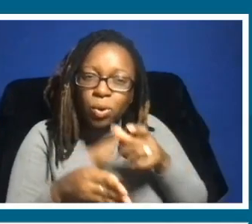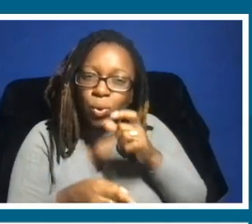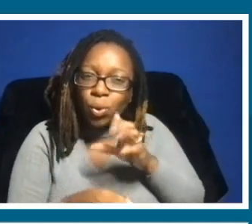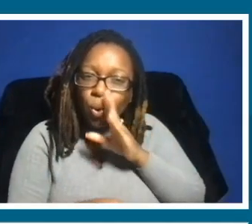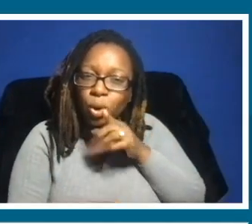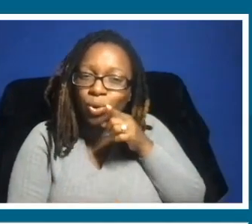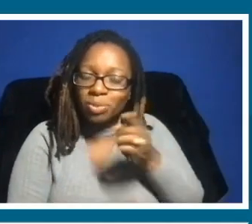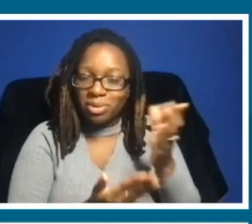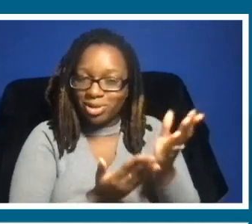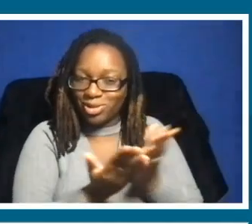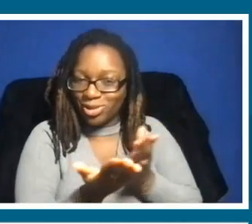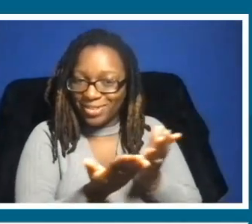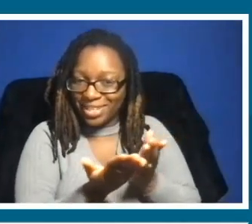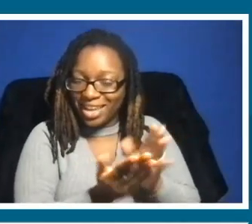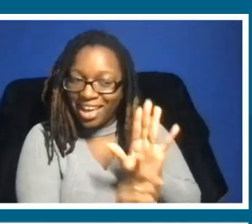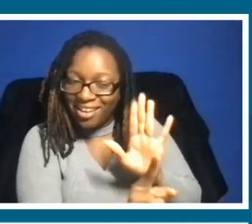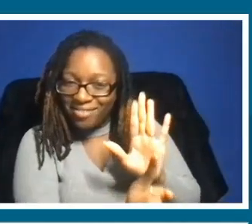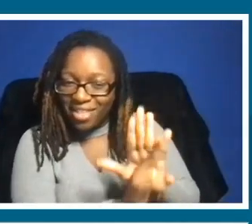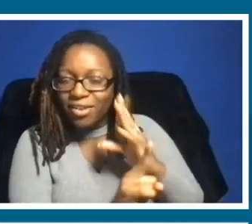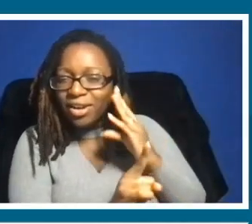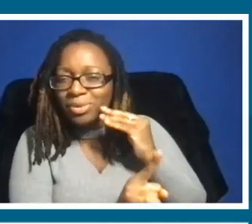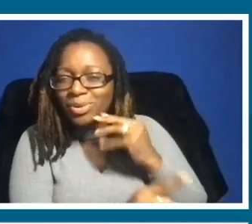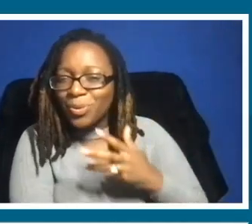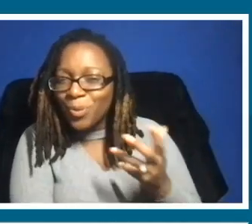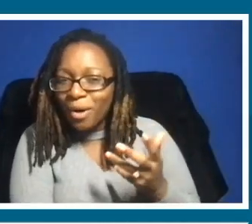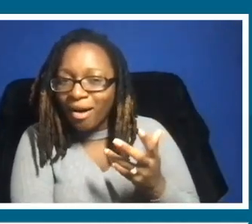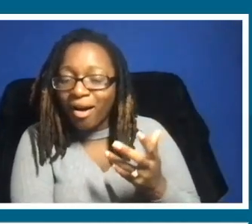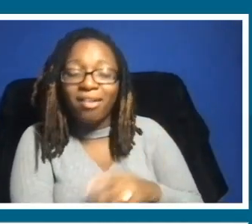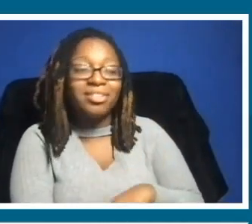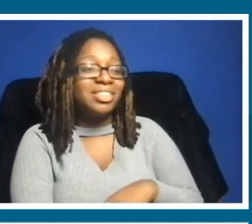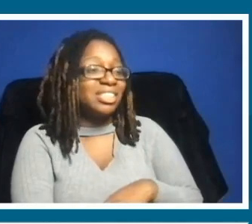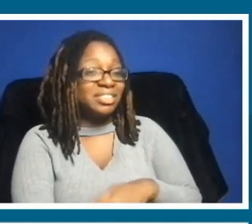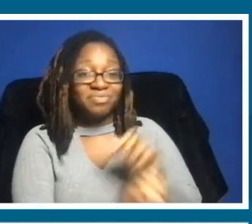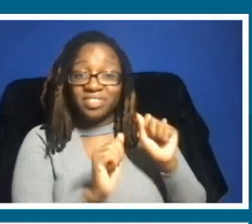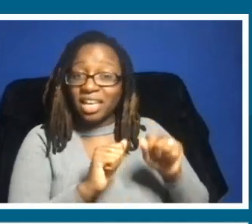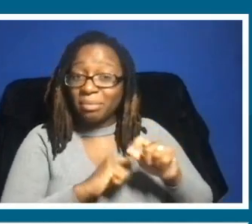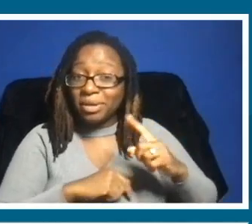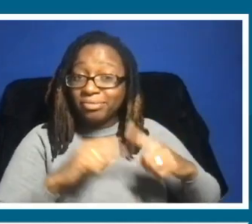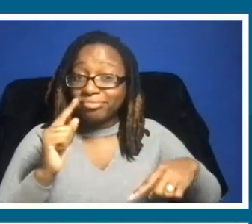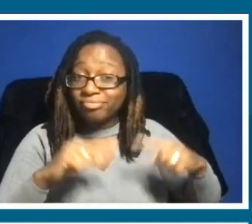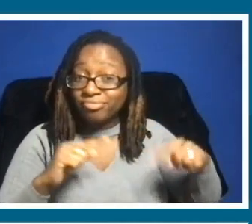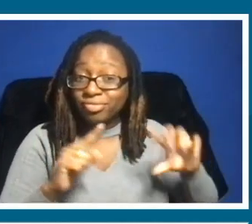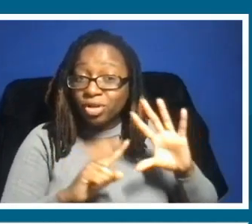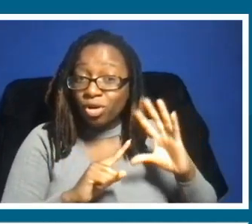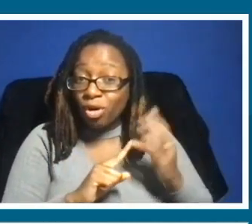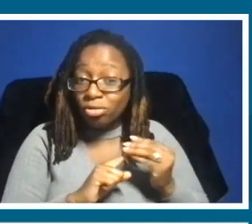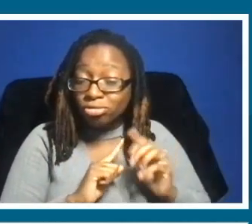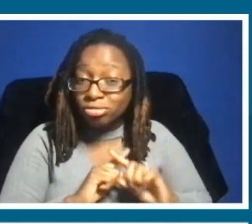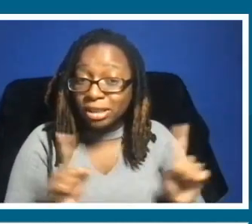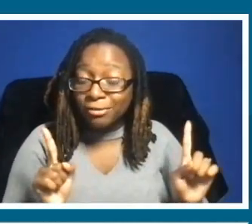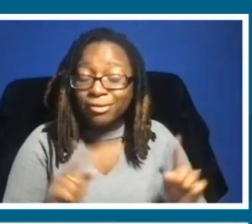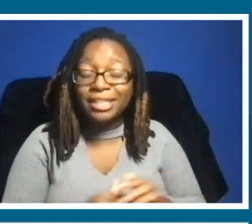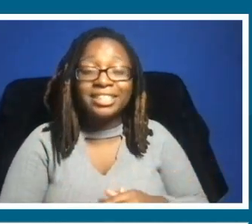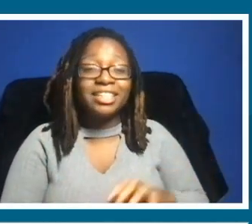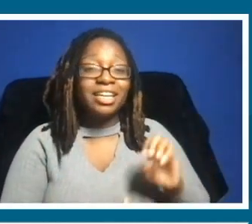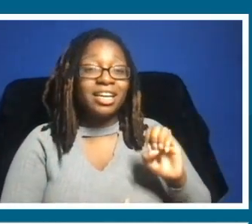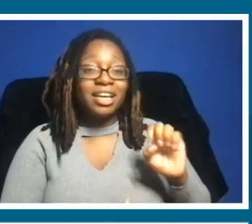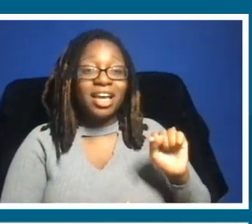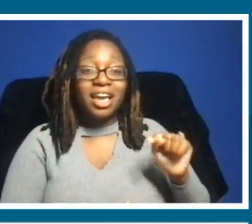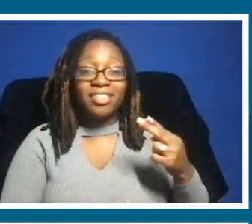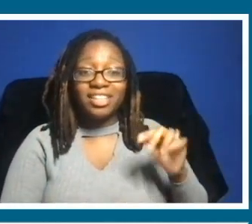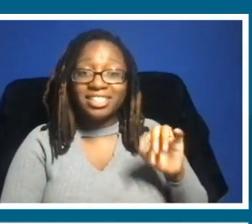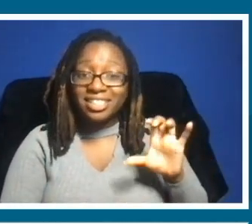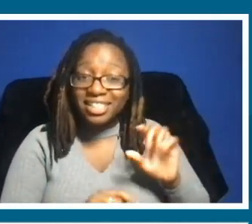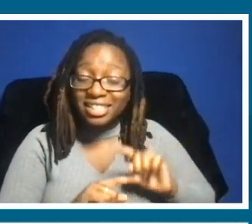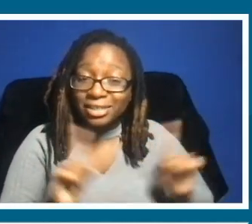their different experiences, whether it's experiences of different ethnicities and culture, of geography, or